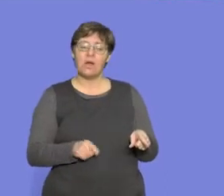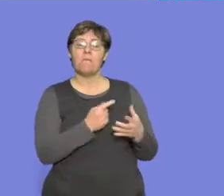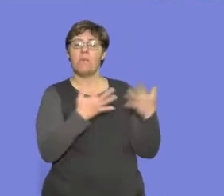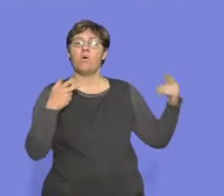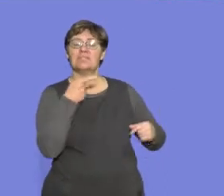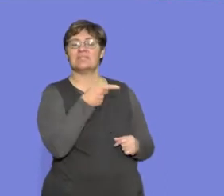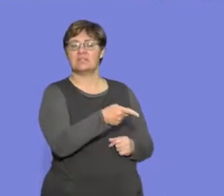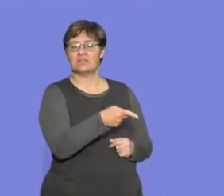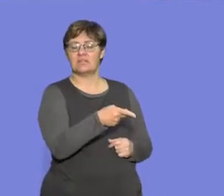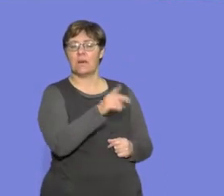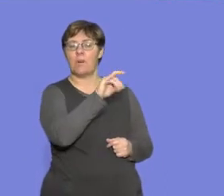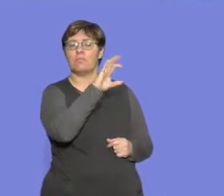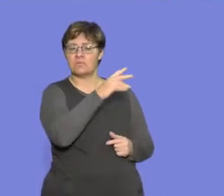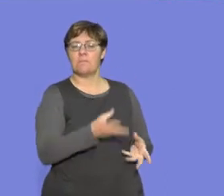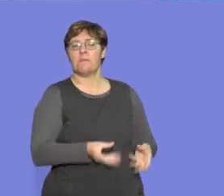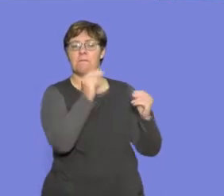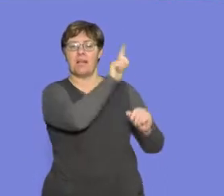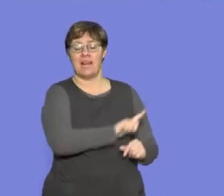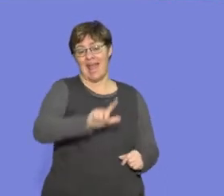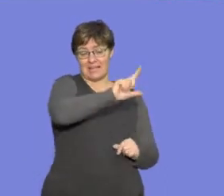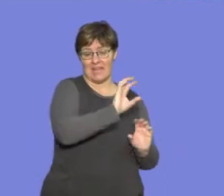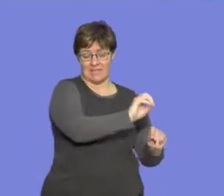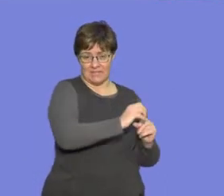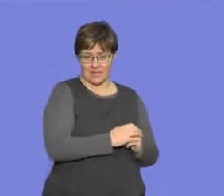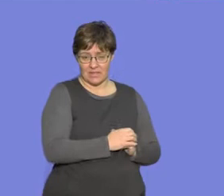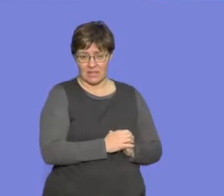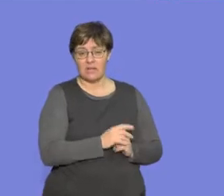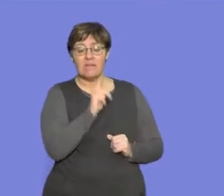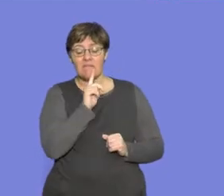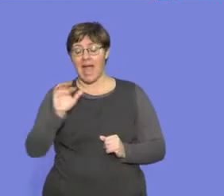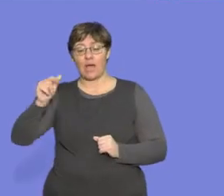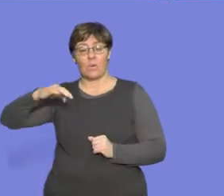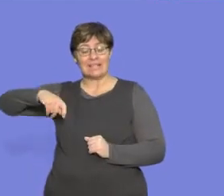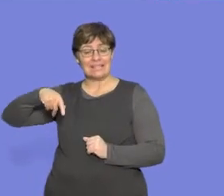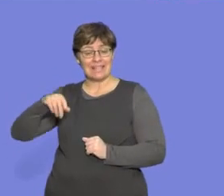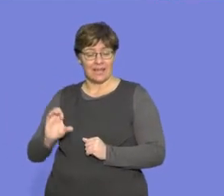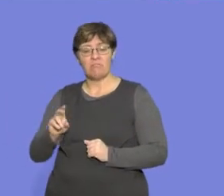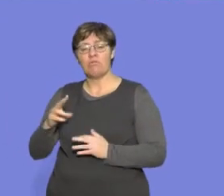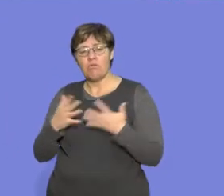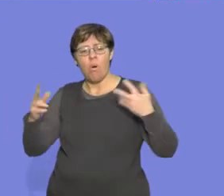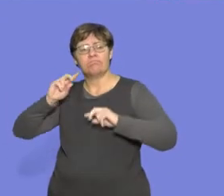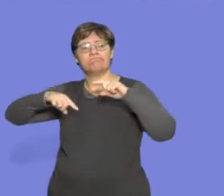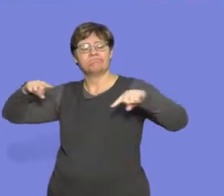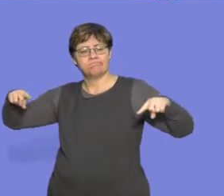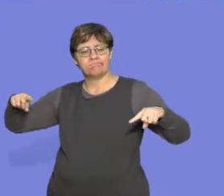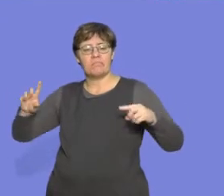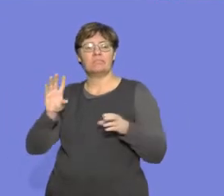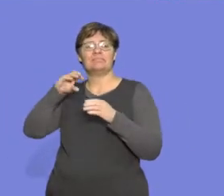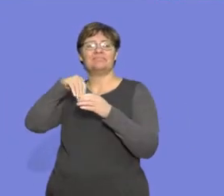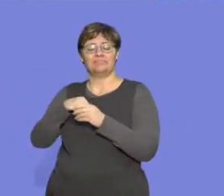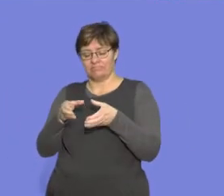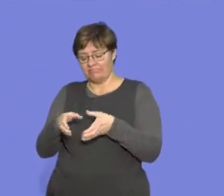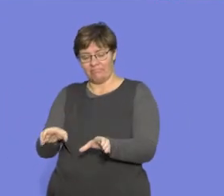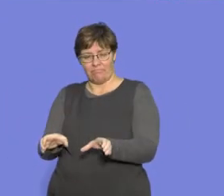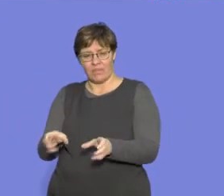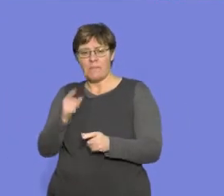predominantly to all the biomes that are found on land. As we unpack the aquatic biomes, we're going to be looking at the types of aquatic biomes and try and get a sense